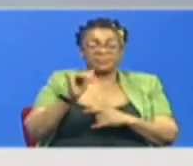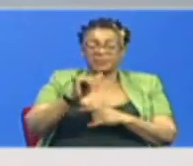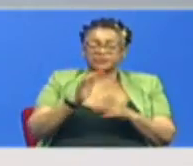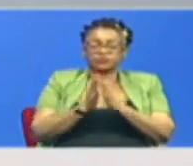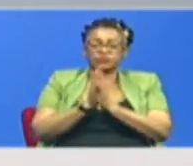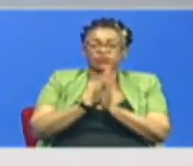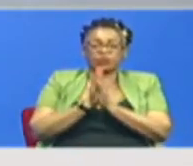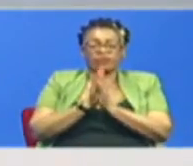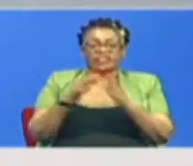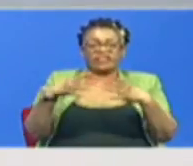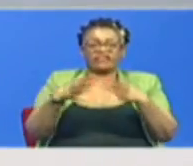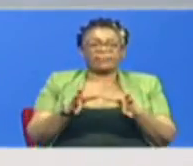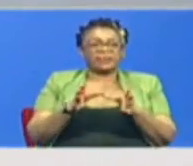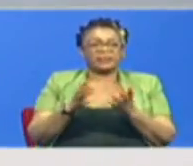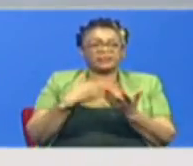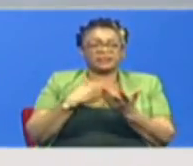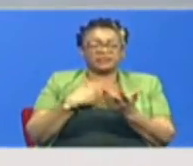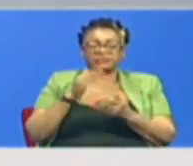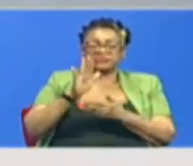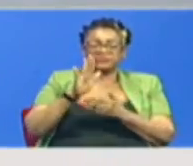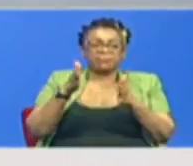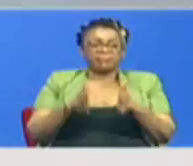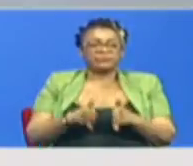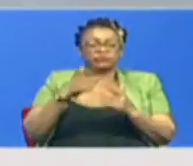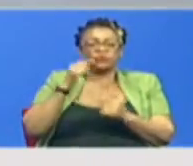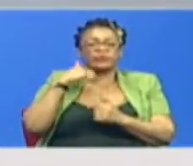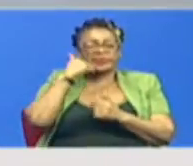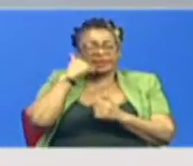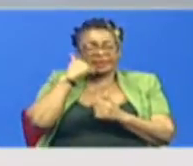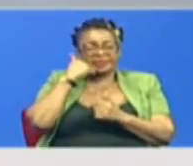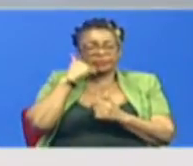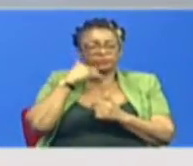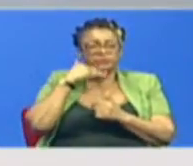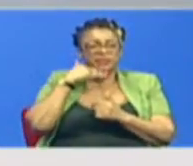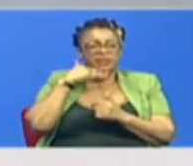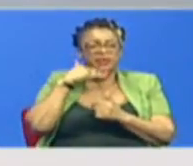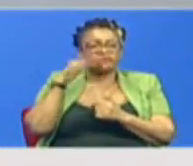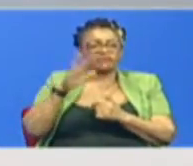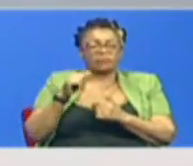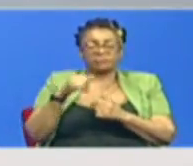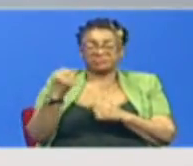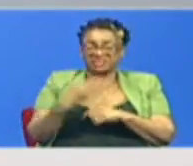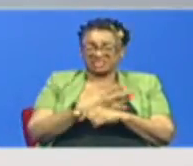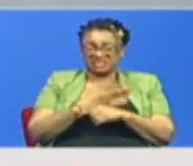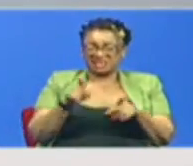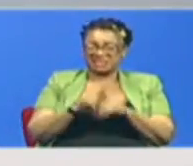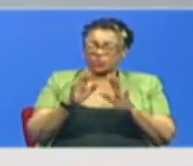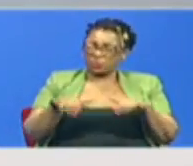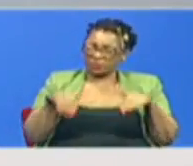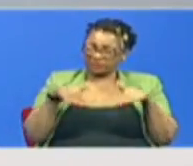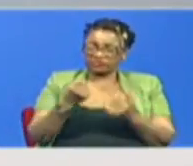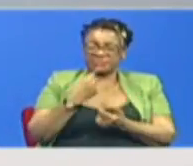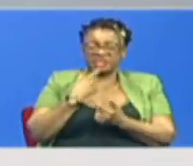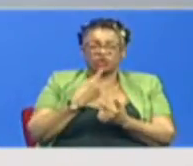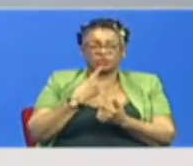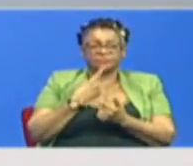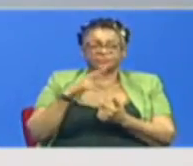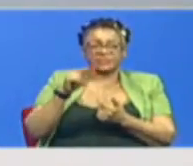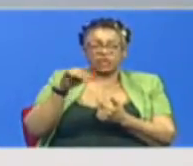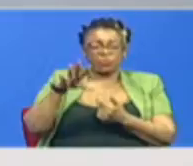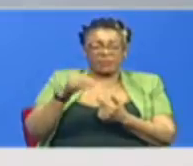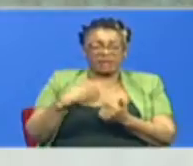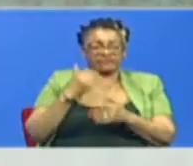family mourning their kin who died from cancer while waiting for medical attention. Here now is Nayoma Sampao.